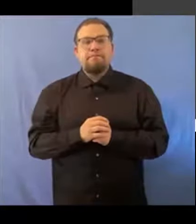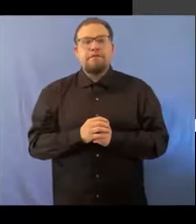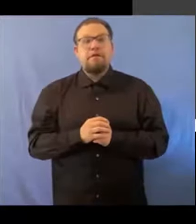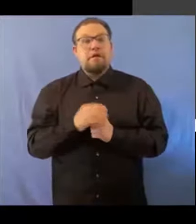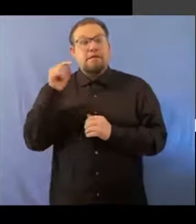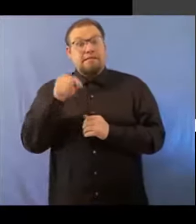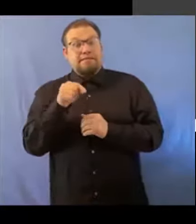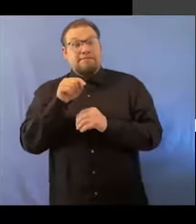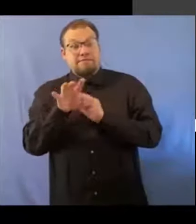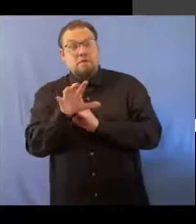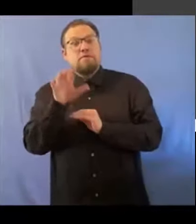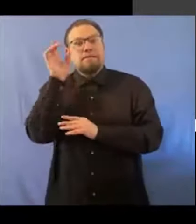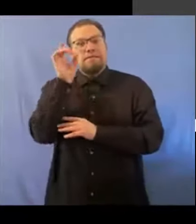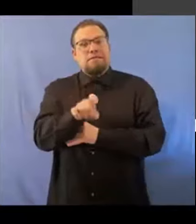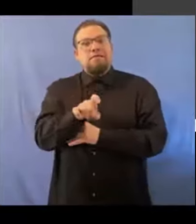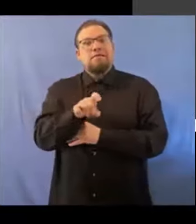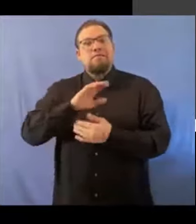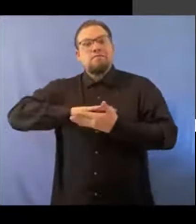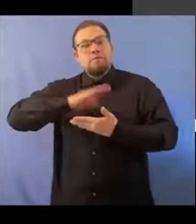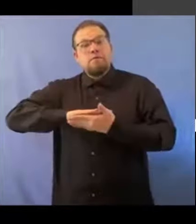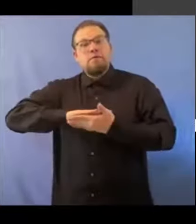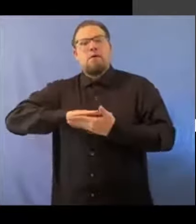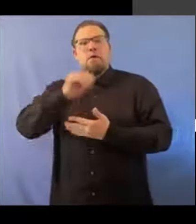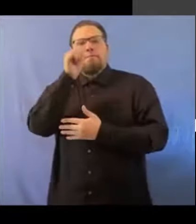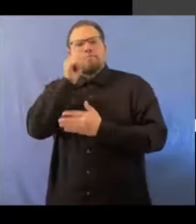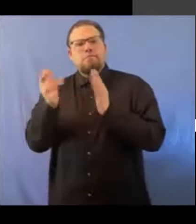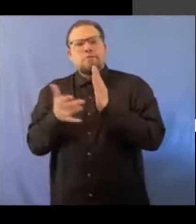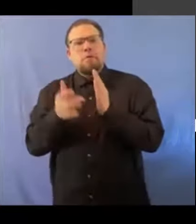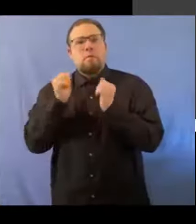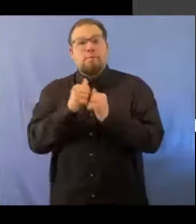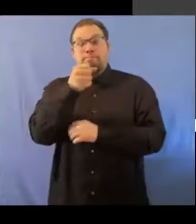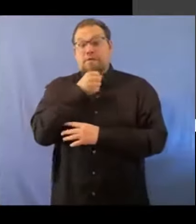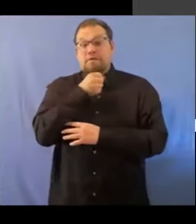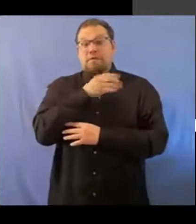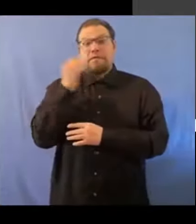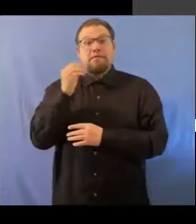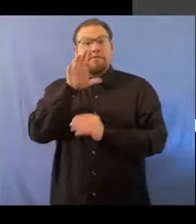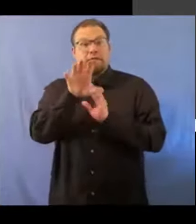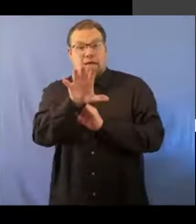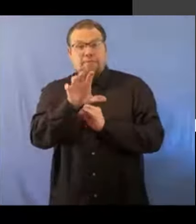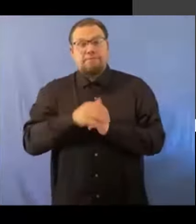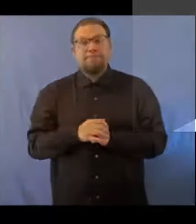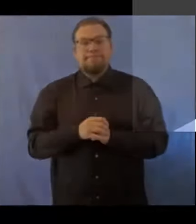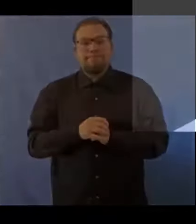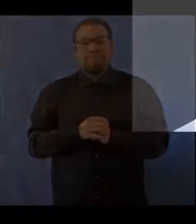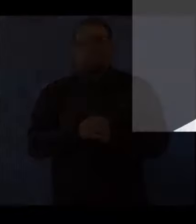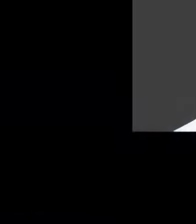For this video, you will need a Chromebook or personal device with a microphone and camera capabilities. Let's get started.